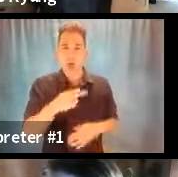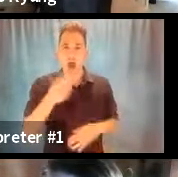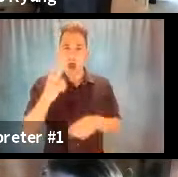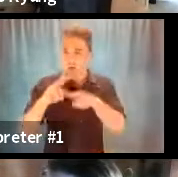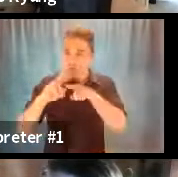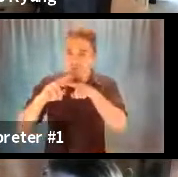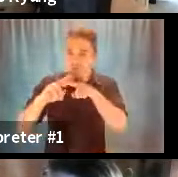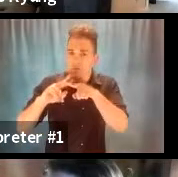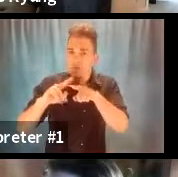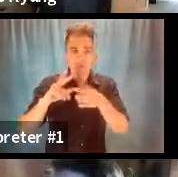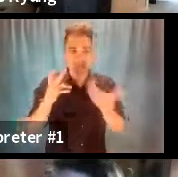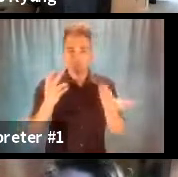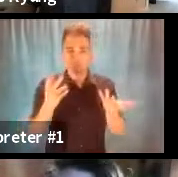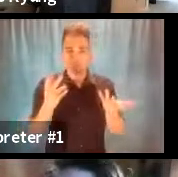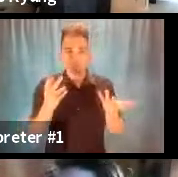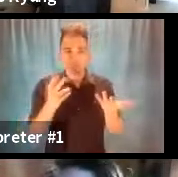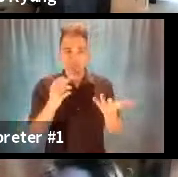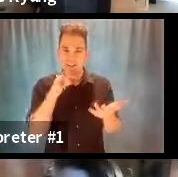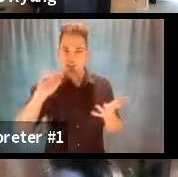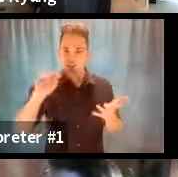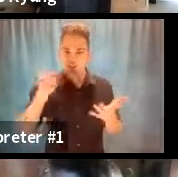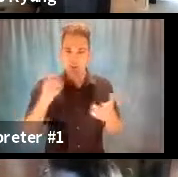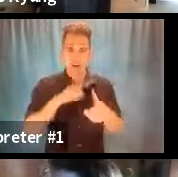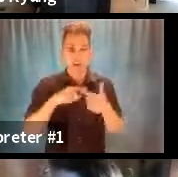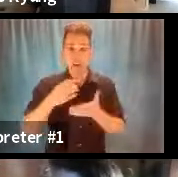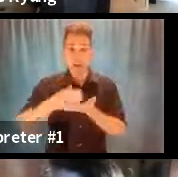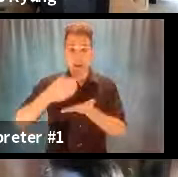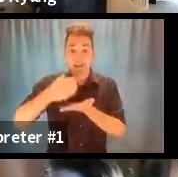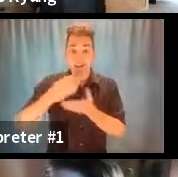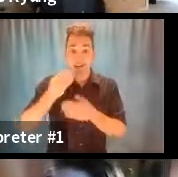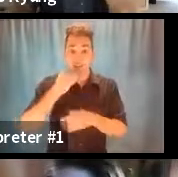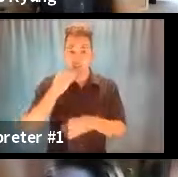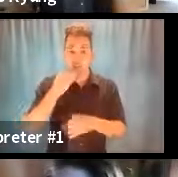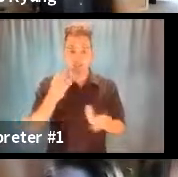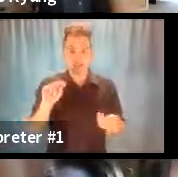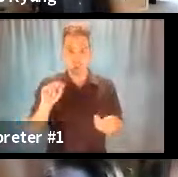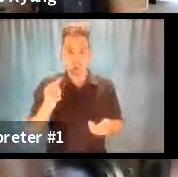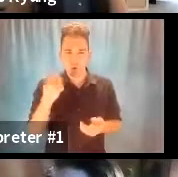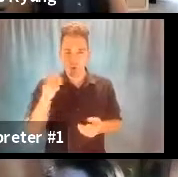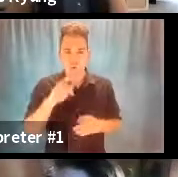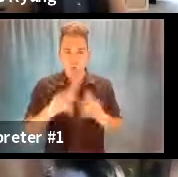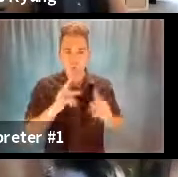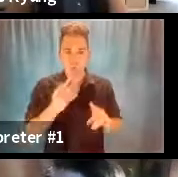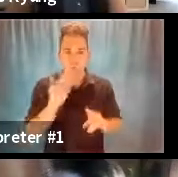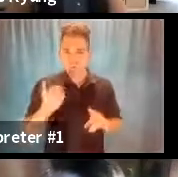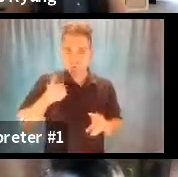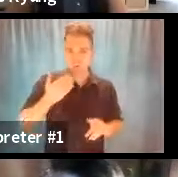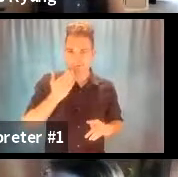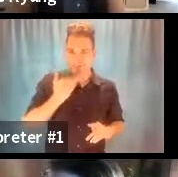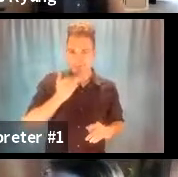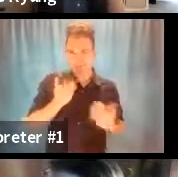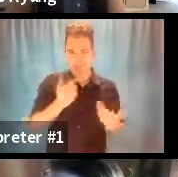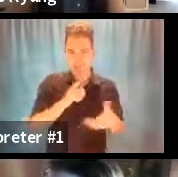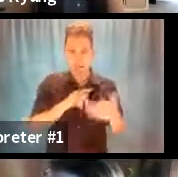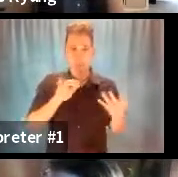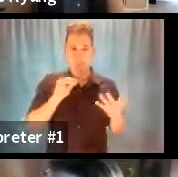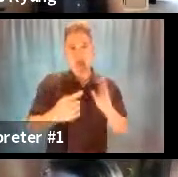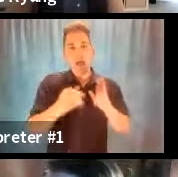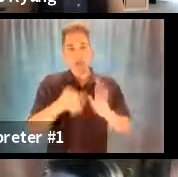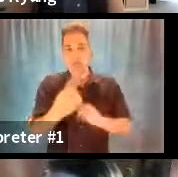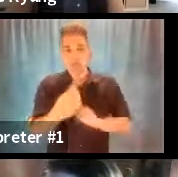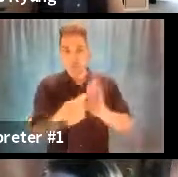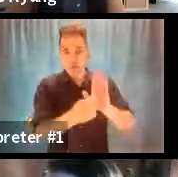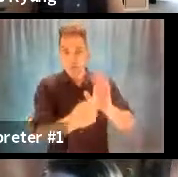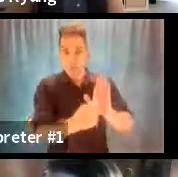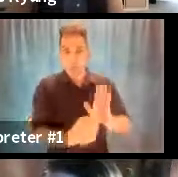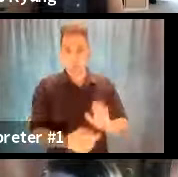canned foods and things like that. So yeah, so I would say I don't know if